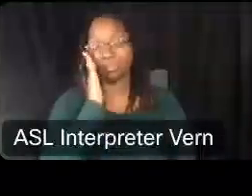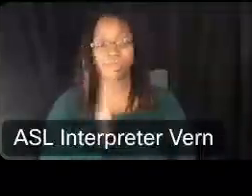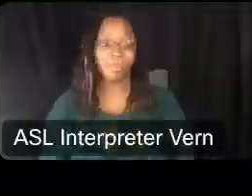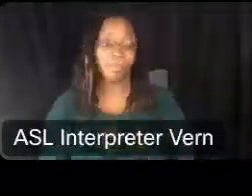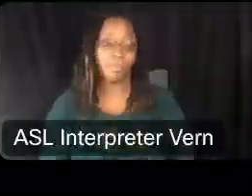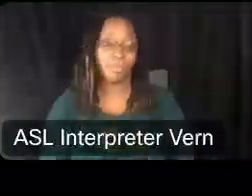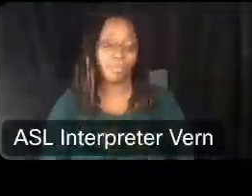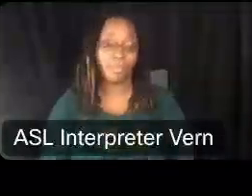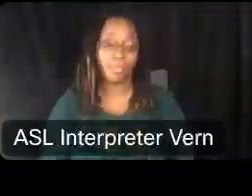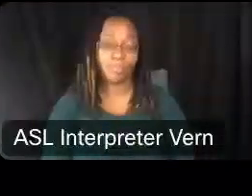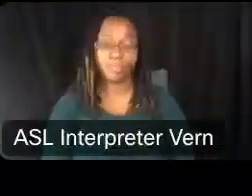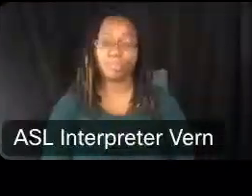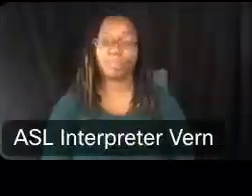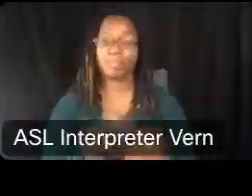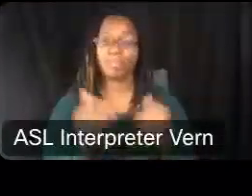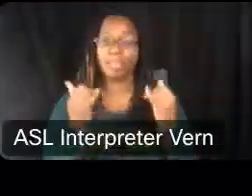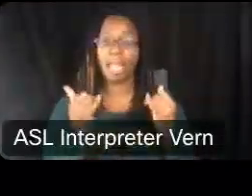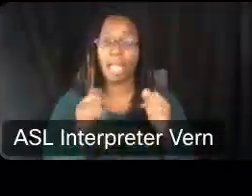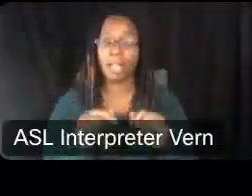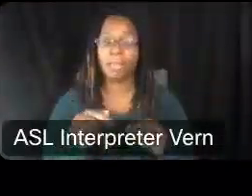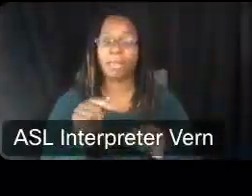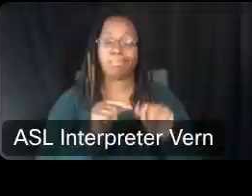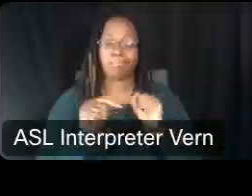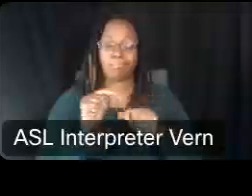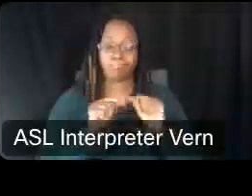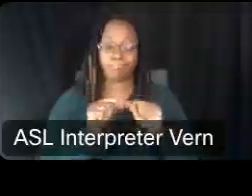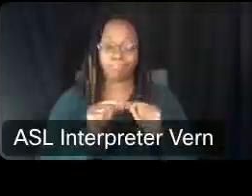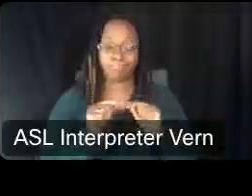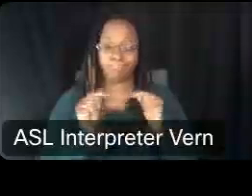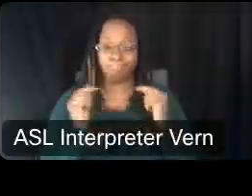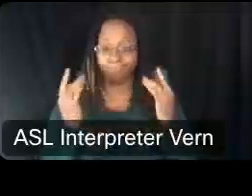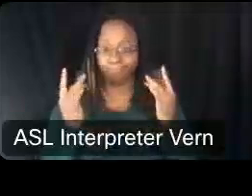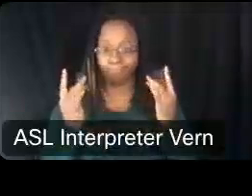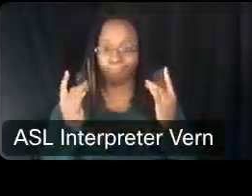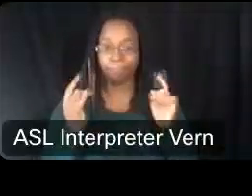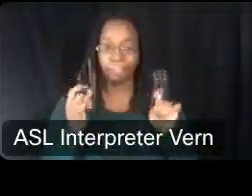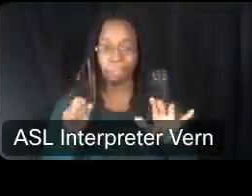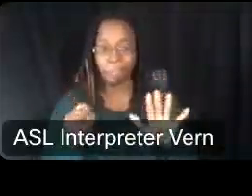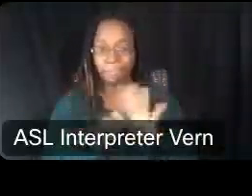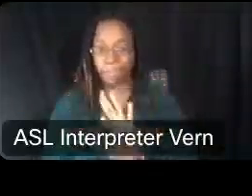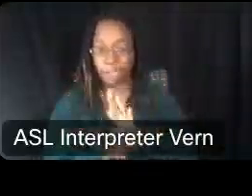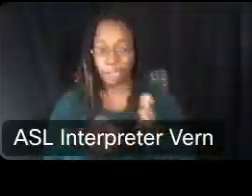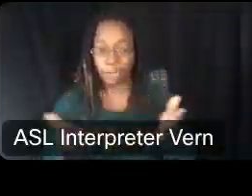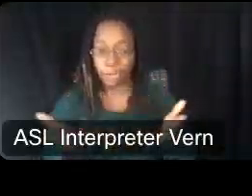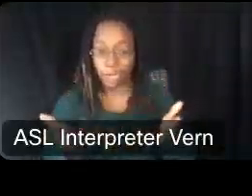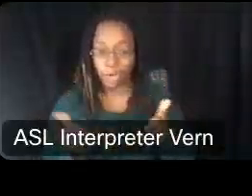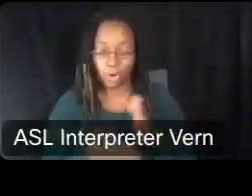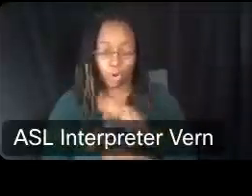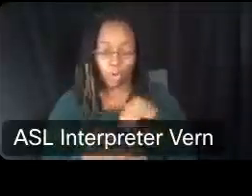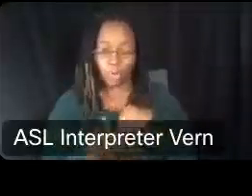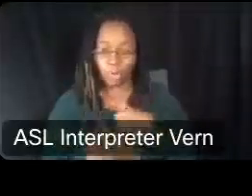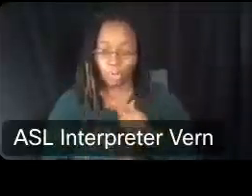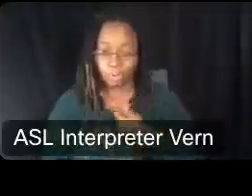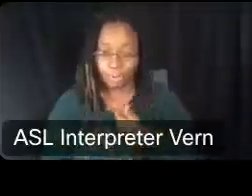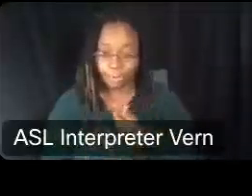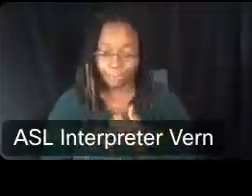I want us to take a moment now for us to be fully present within ourselves and